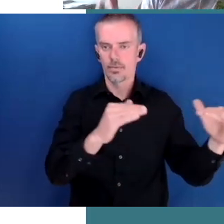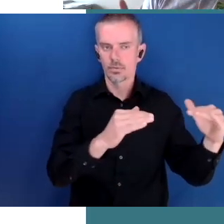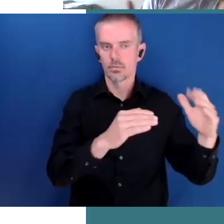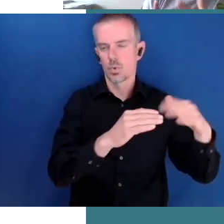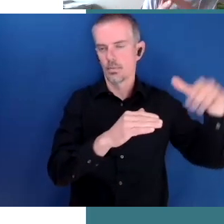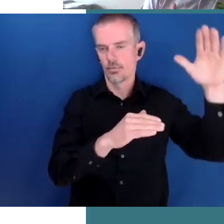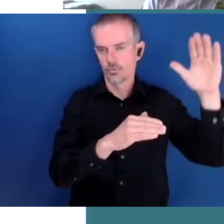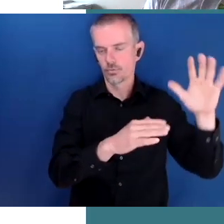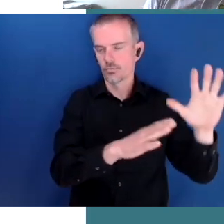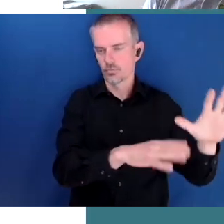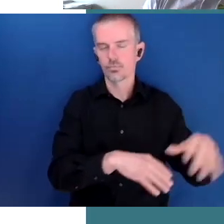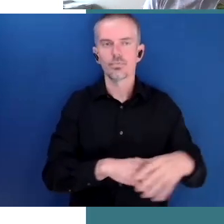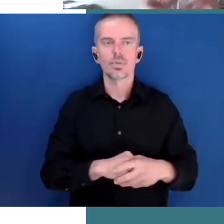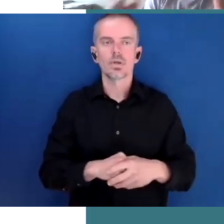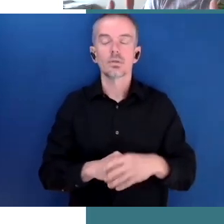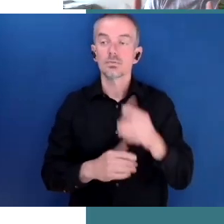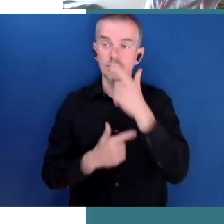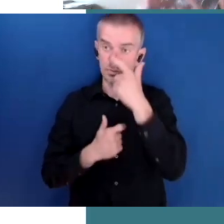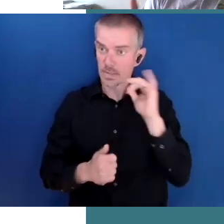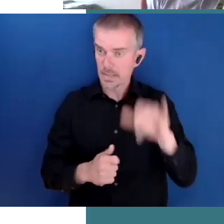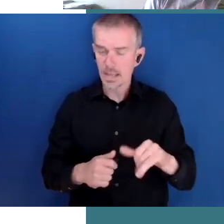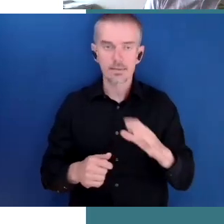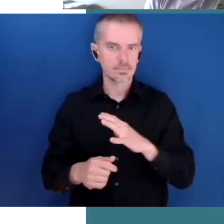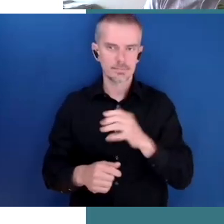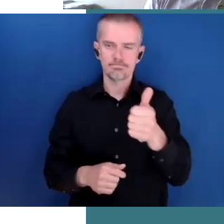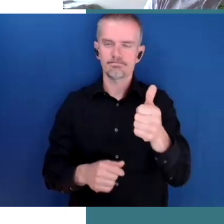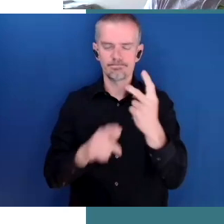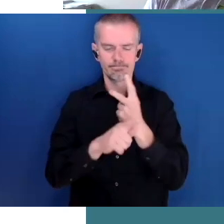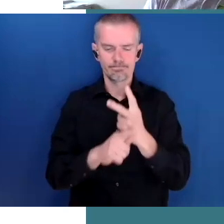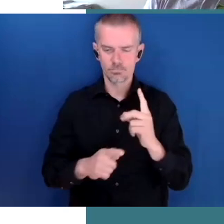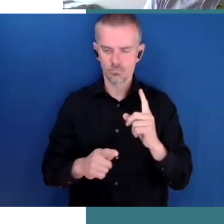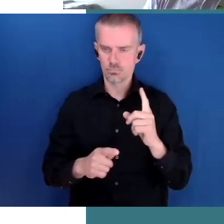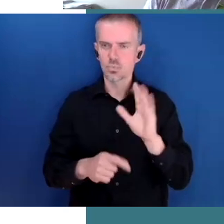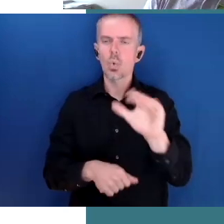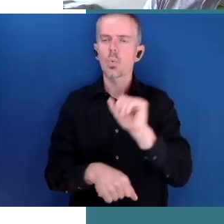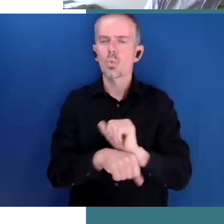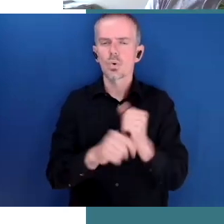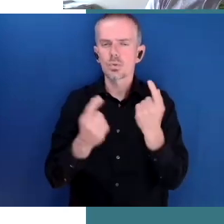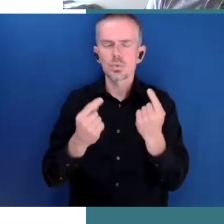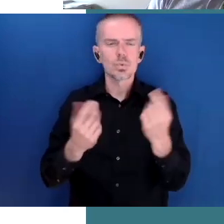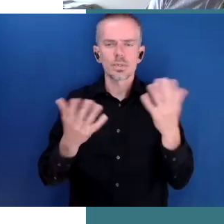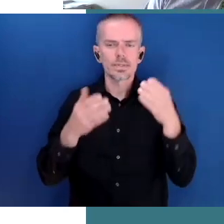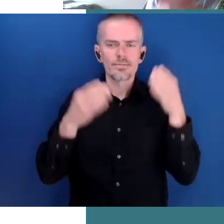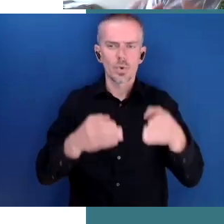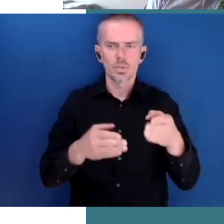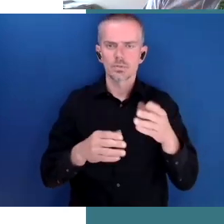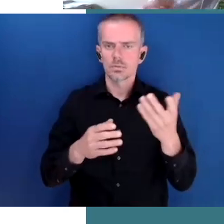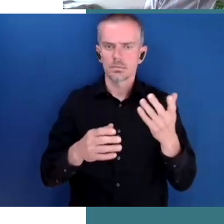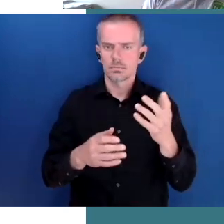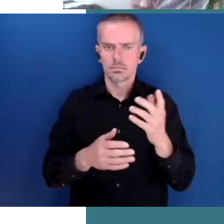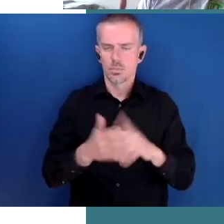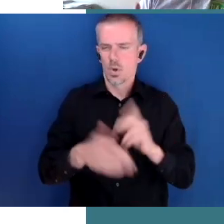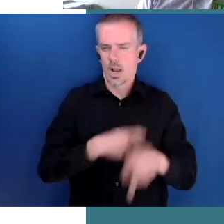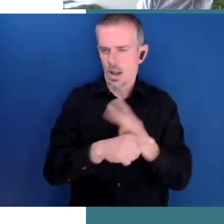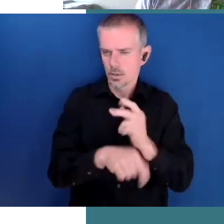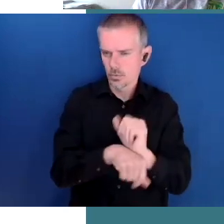again, kind of if you're interested in that sort of thing, you need to figure out kind of what is the focus area of the work that you want to do in your community. And then kind